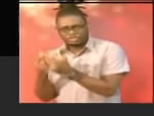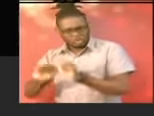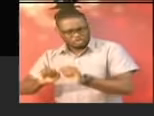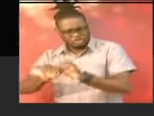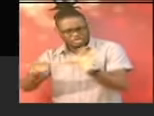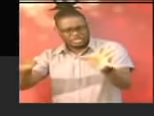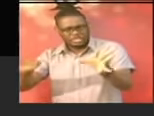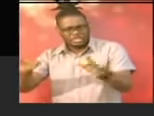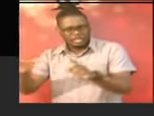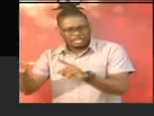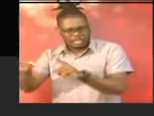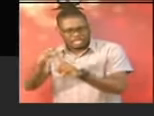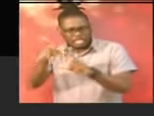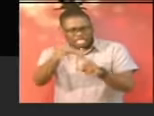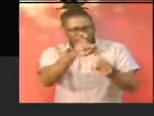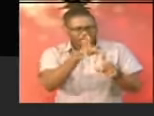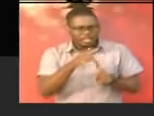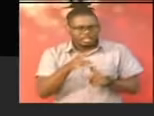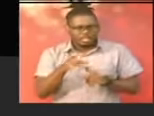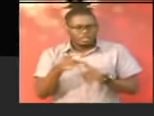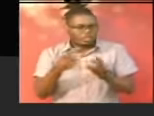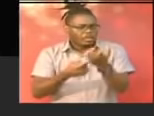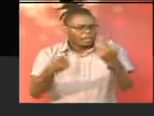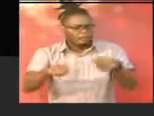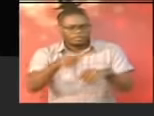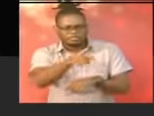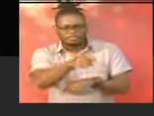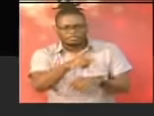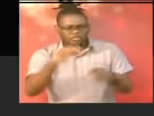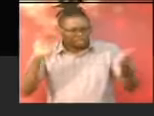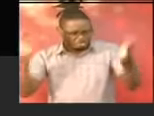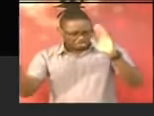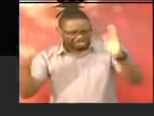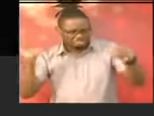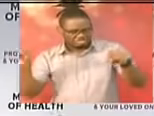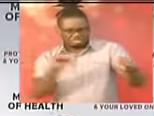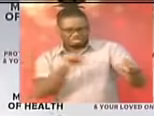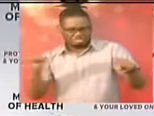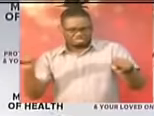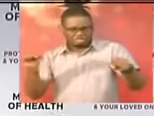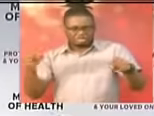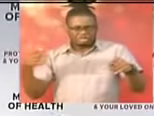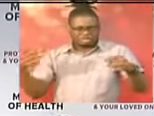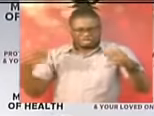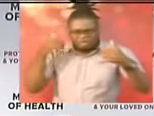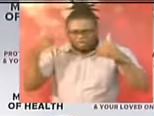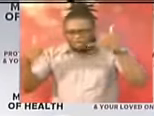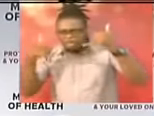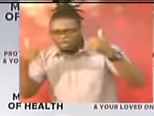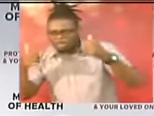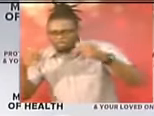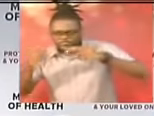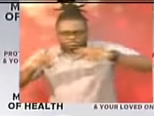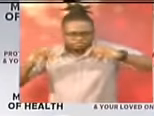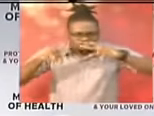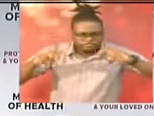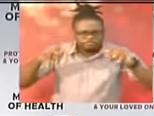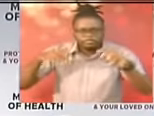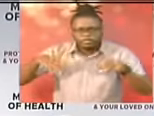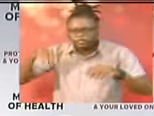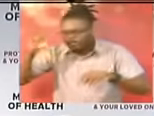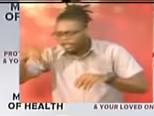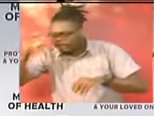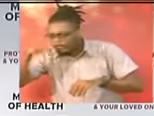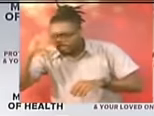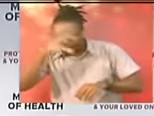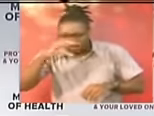disease based on your contact tracing so far? Okay, thank you. 2 excellent questions. The